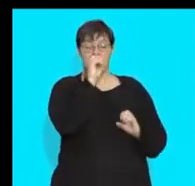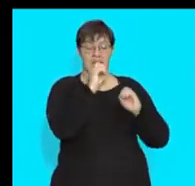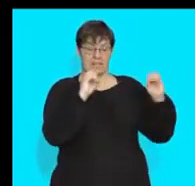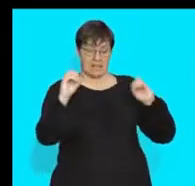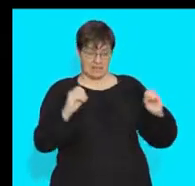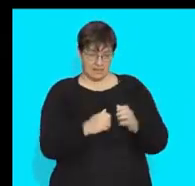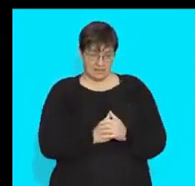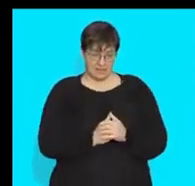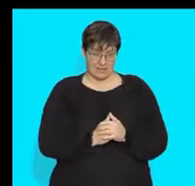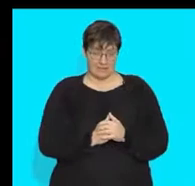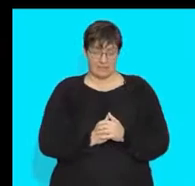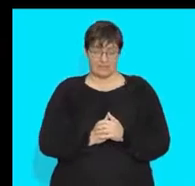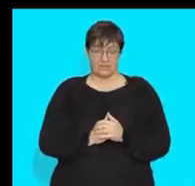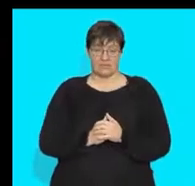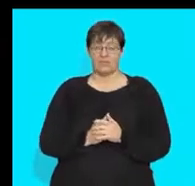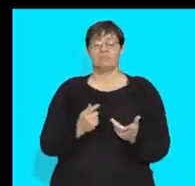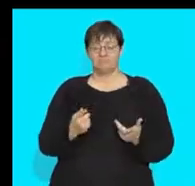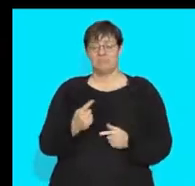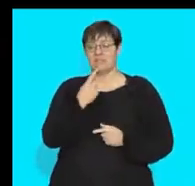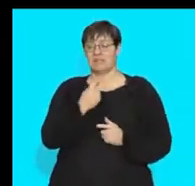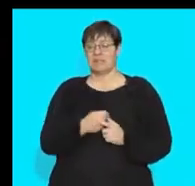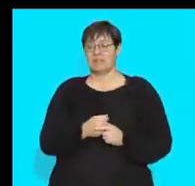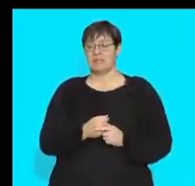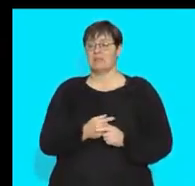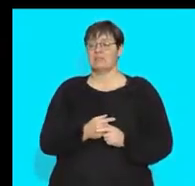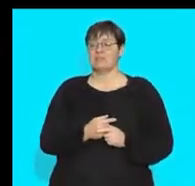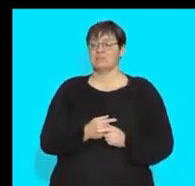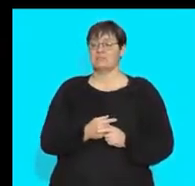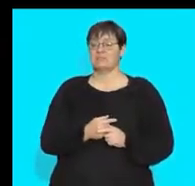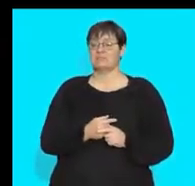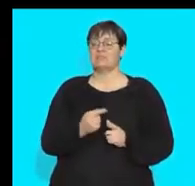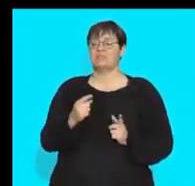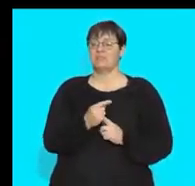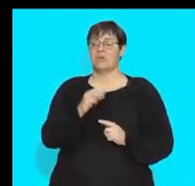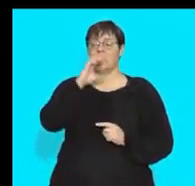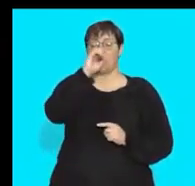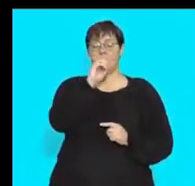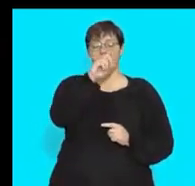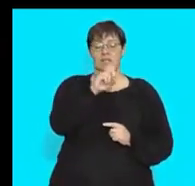by a red blood cell, and you can even say, tell me about